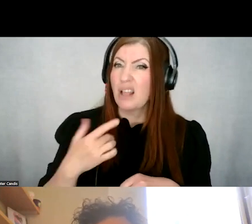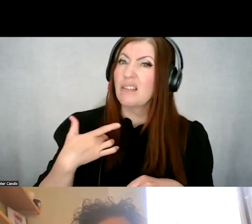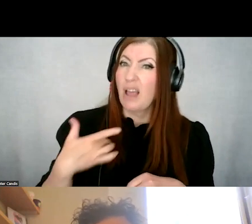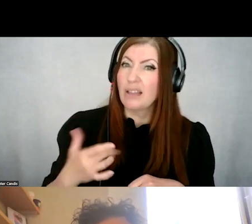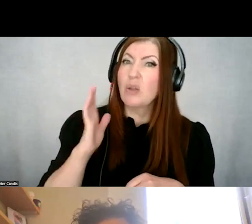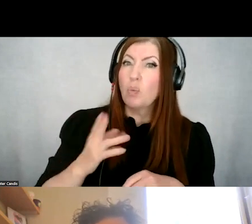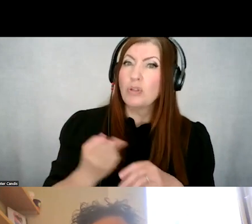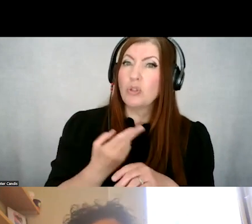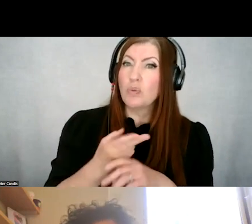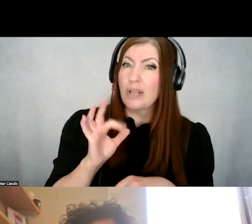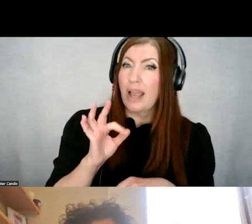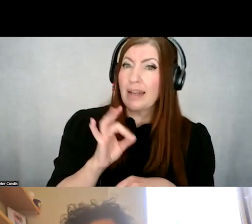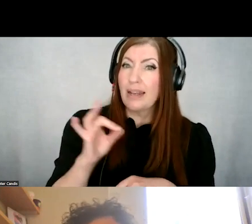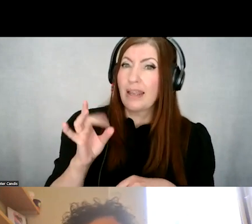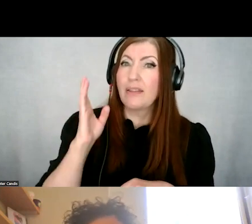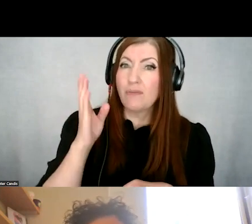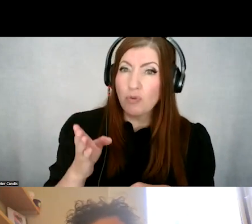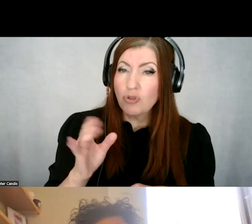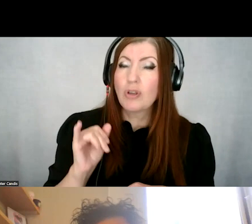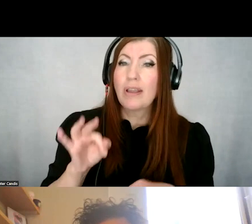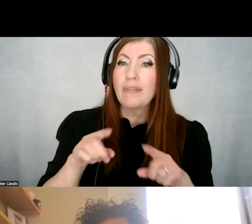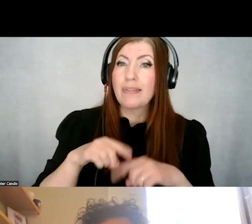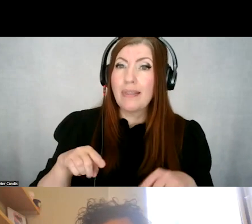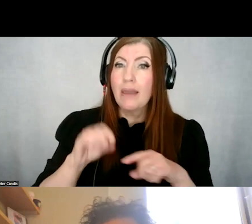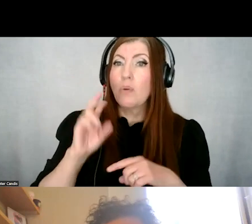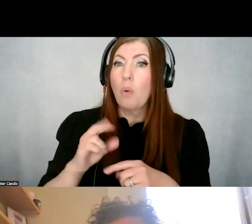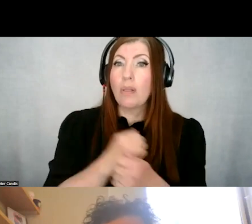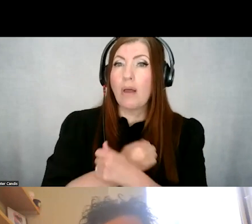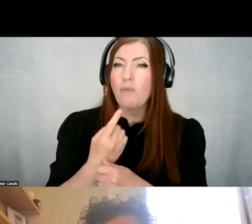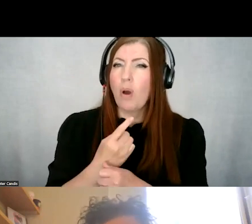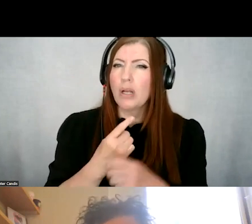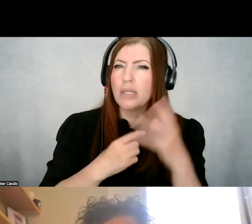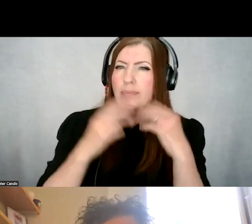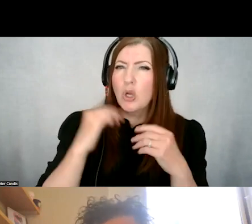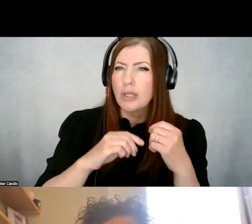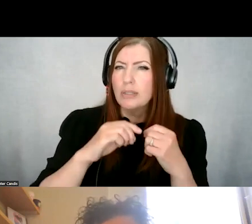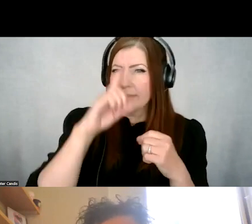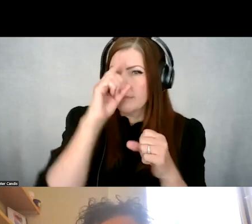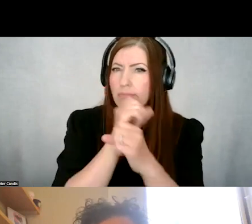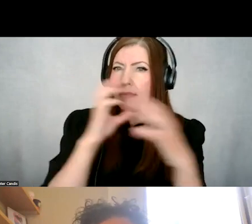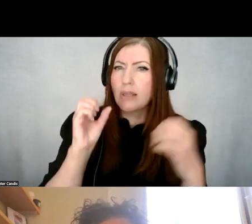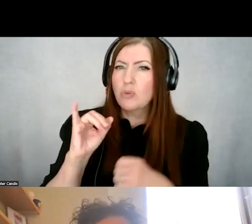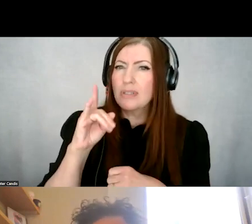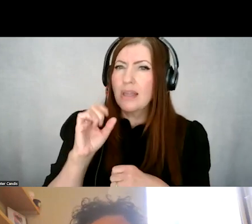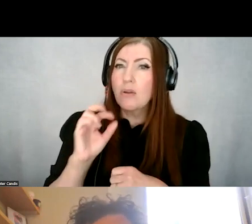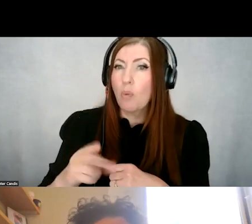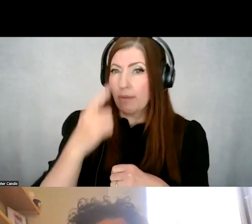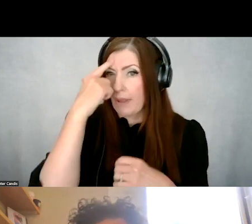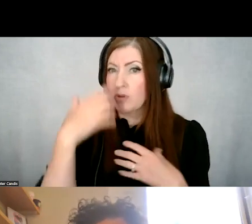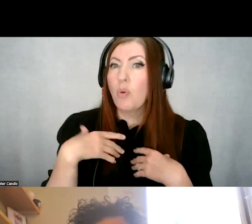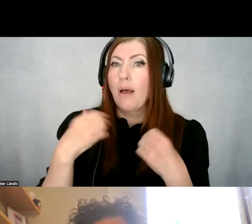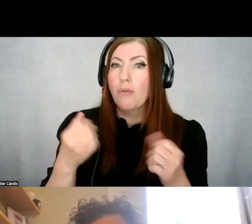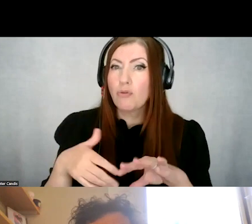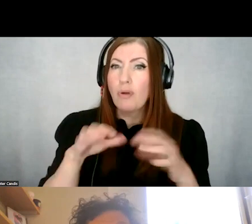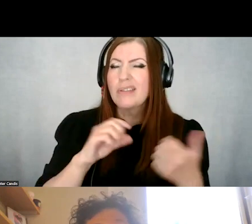use 988 in the future if they or a loved one were experiencing suicidality or a mental health crisis. So of course, we have a small sample